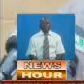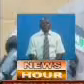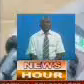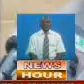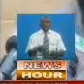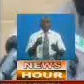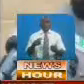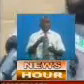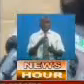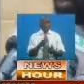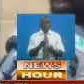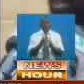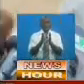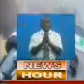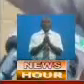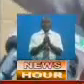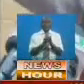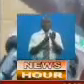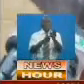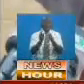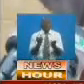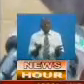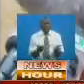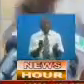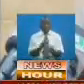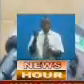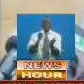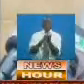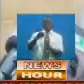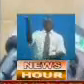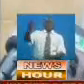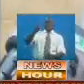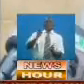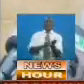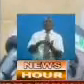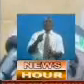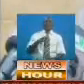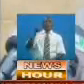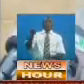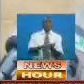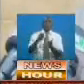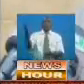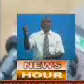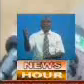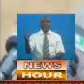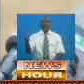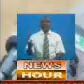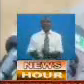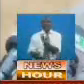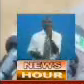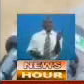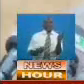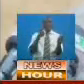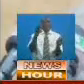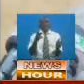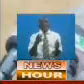You stand there and ask, what is the direction? Go to that school building. When you get to that school building, look on your left. You'll